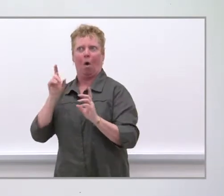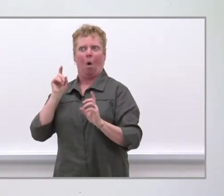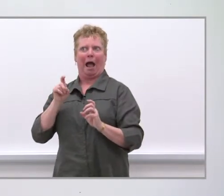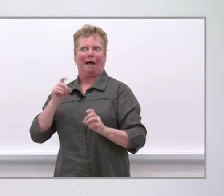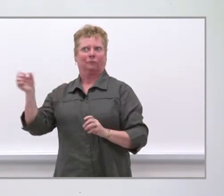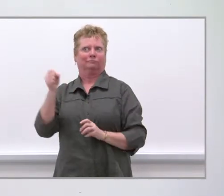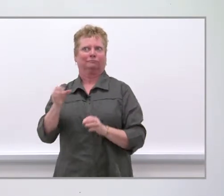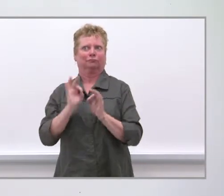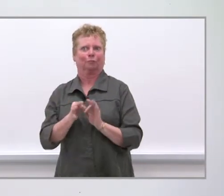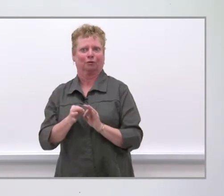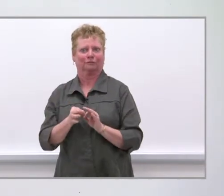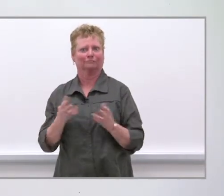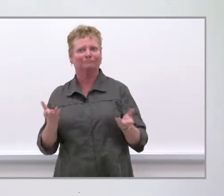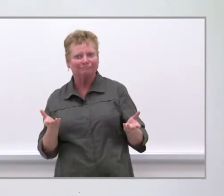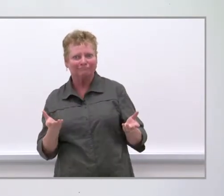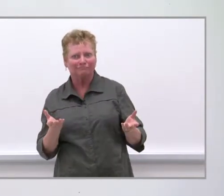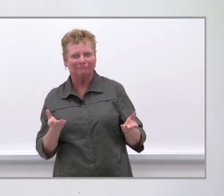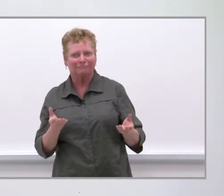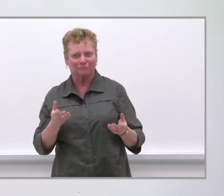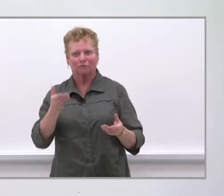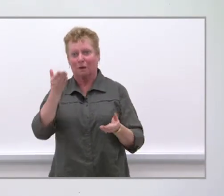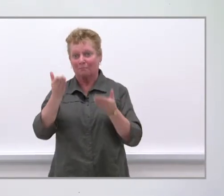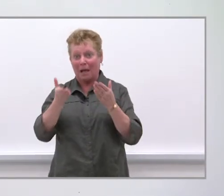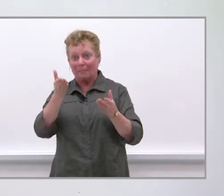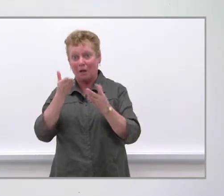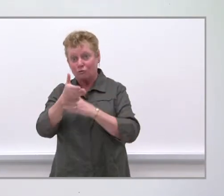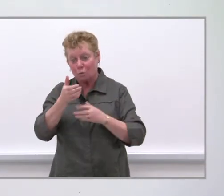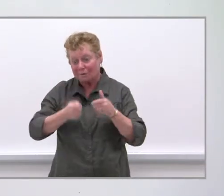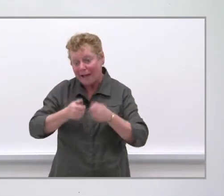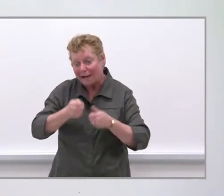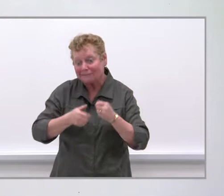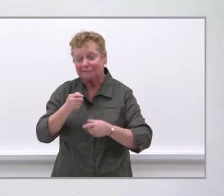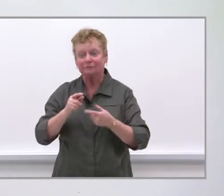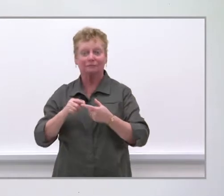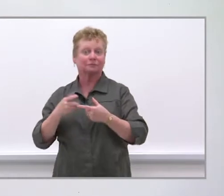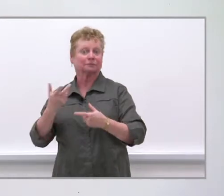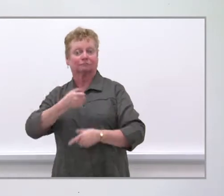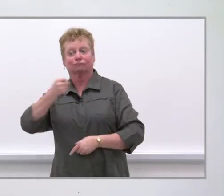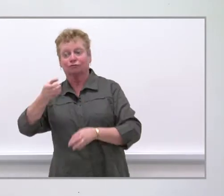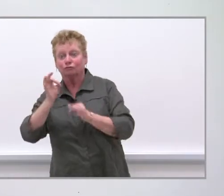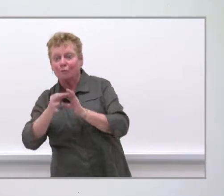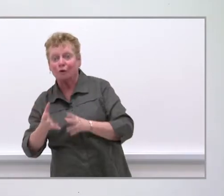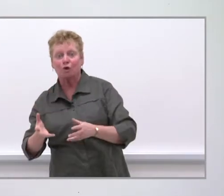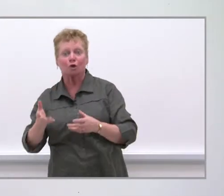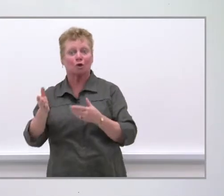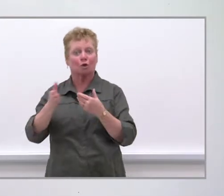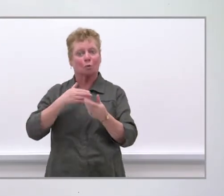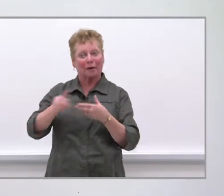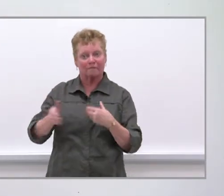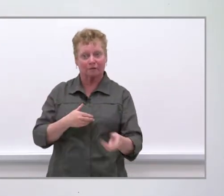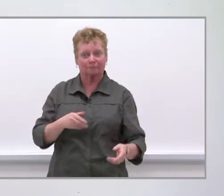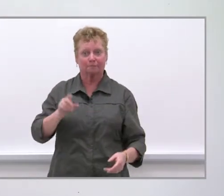way that meets your needs, whether that's through texting, whether that's through sign language.